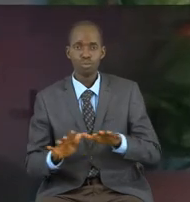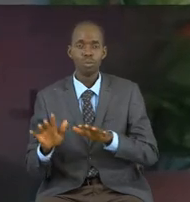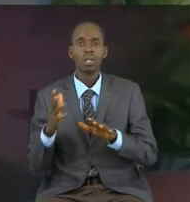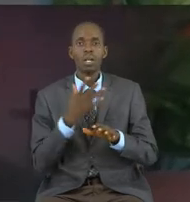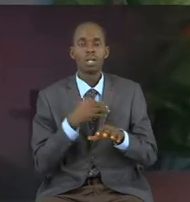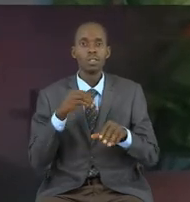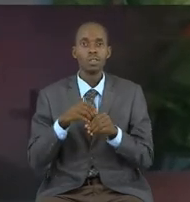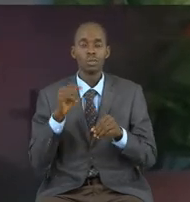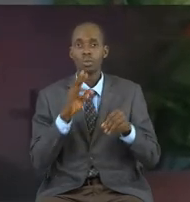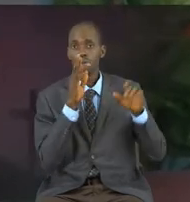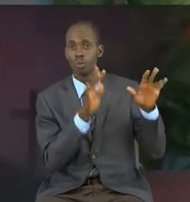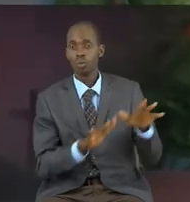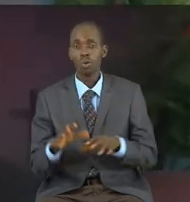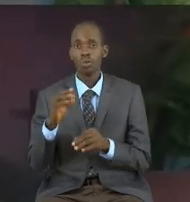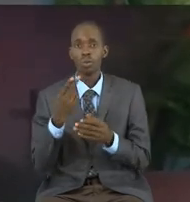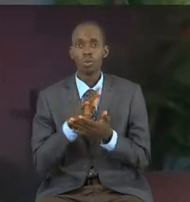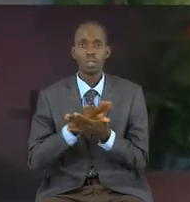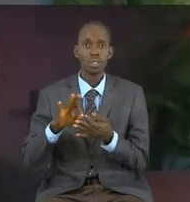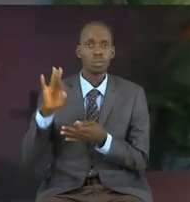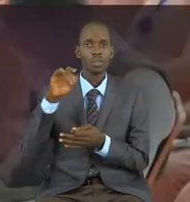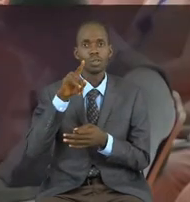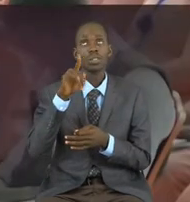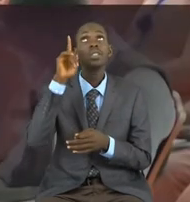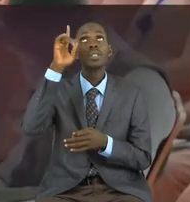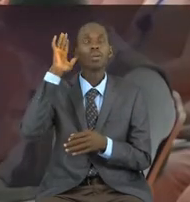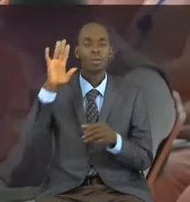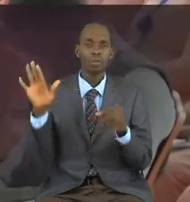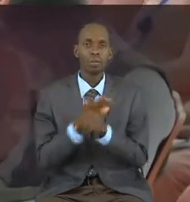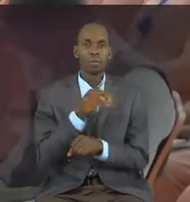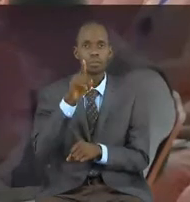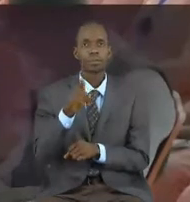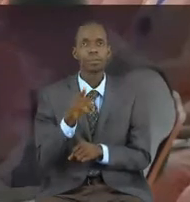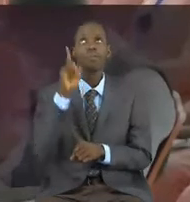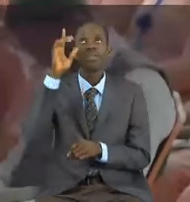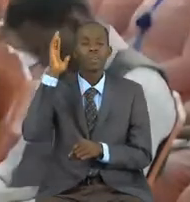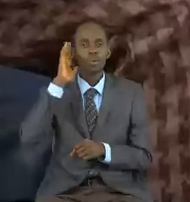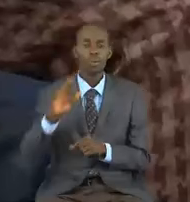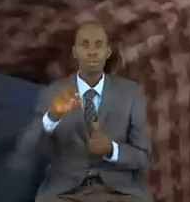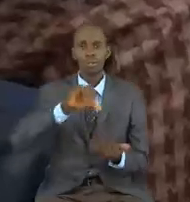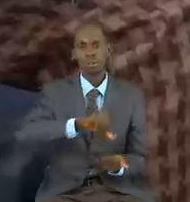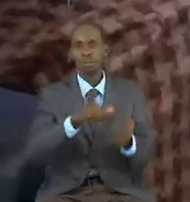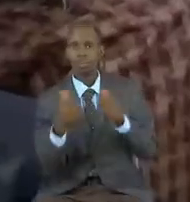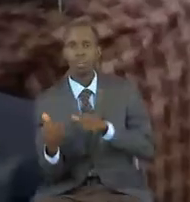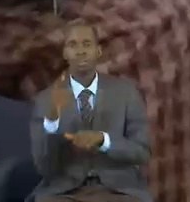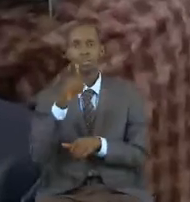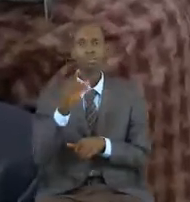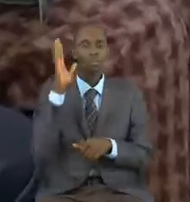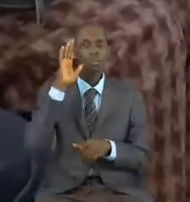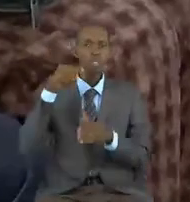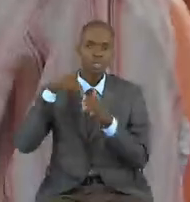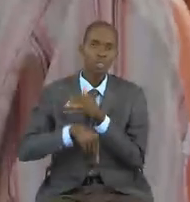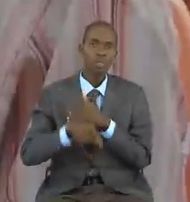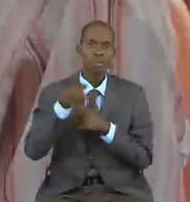of the Holy Ghost, it will fill you. Amen. It will immerse you. Amen. It will submerge you. It